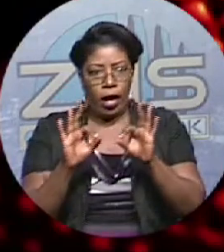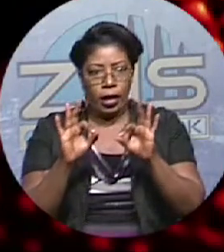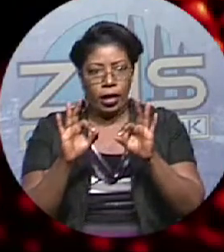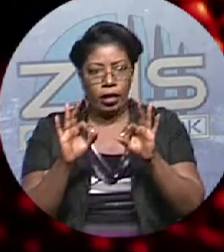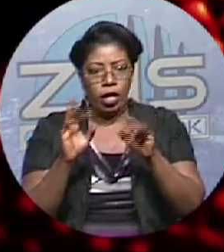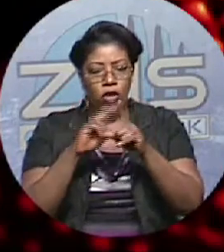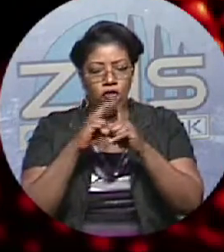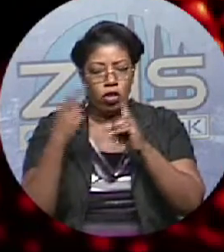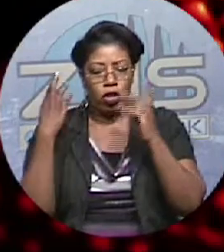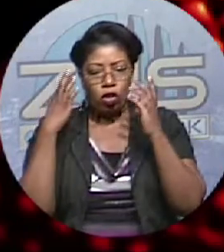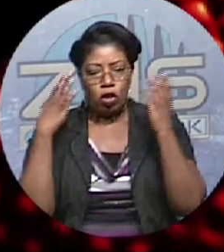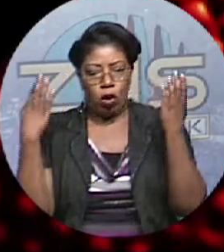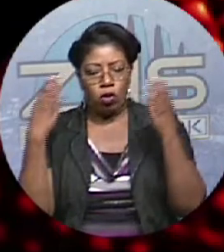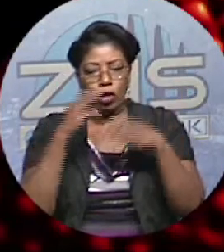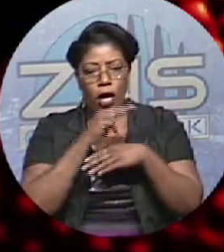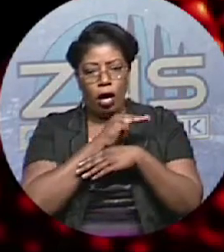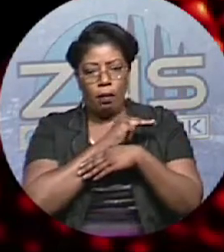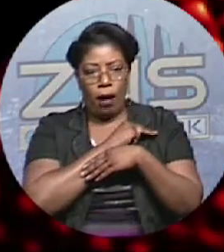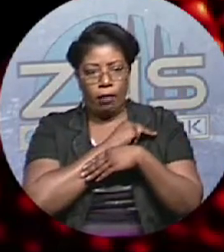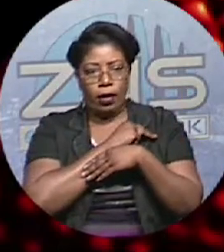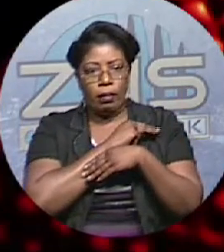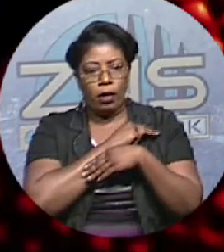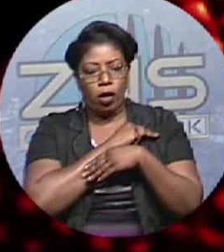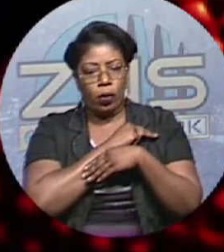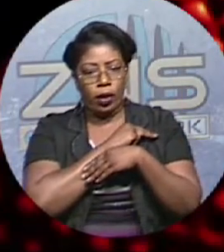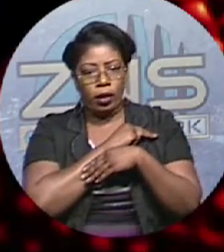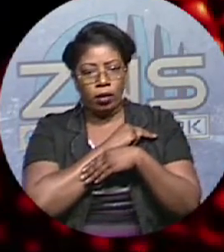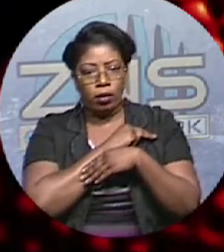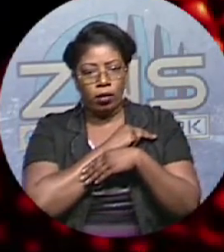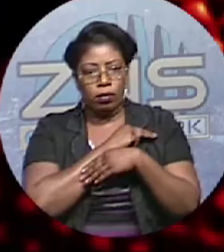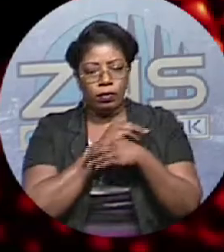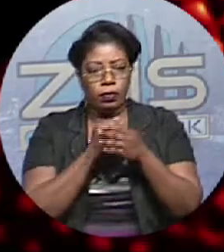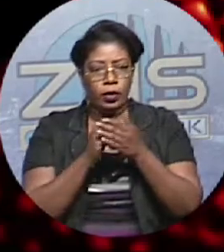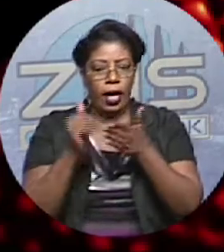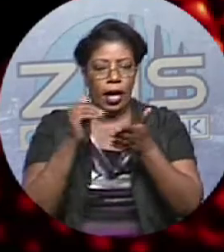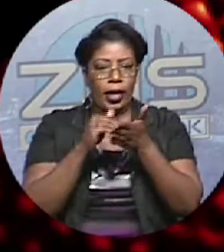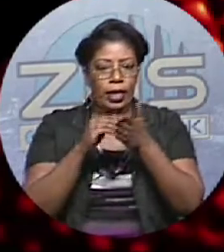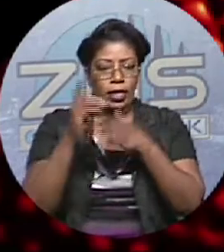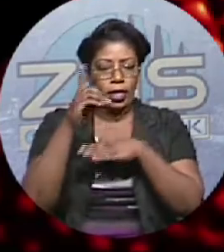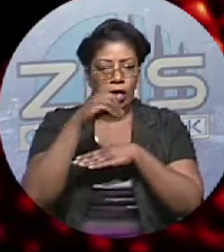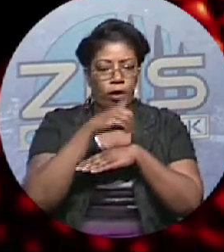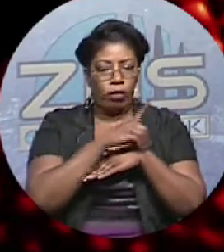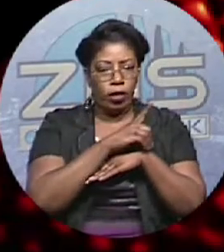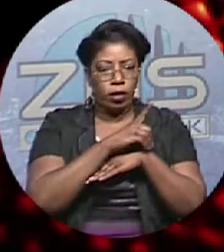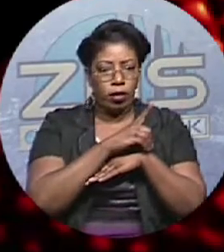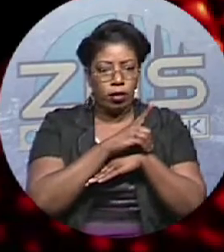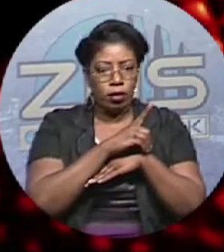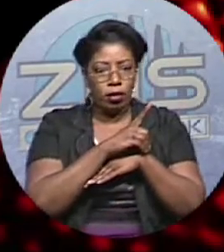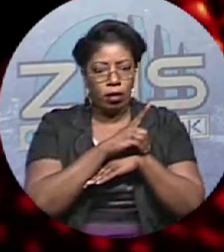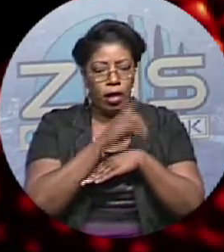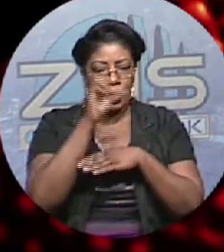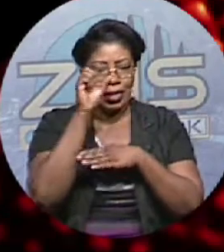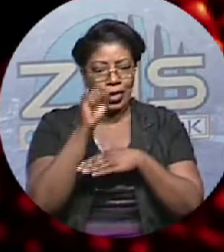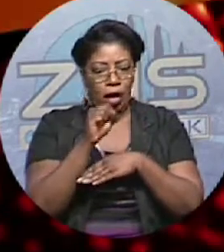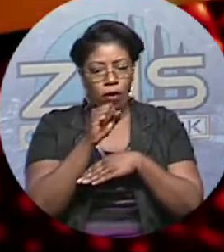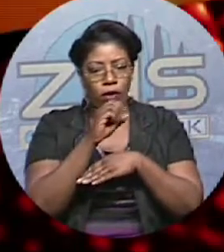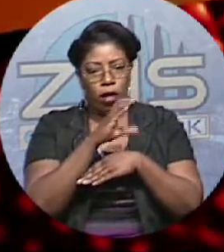region, Coach Yolette McPhee McQuinn lead a number 16 Jacksonville Dolphins against number 1 seed South